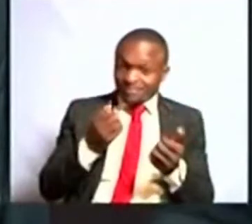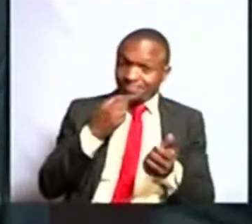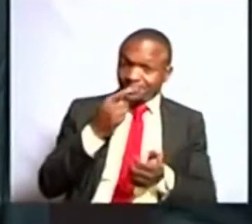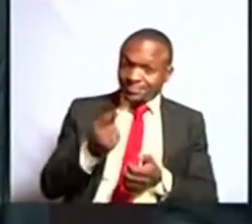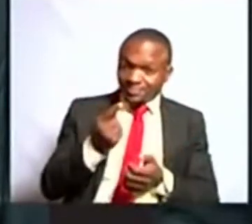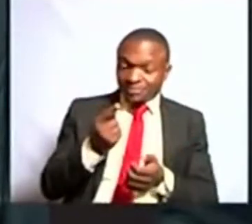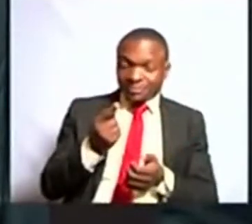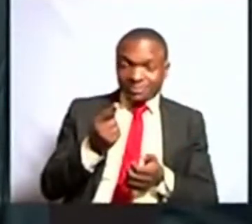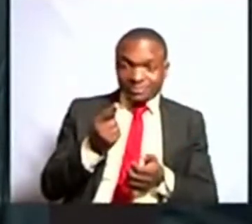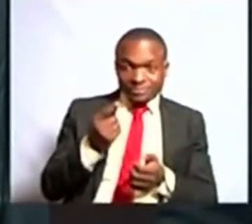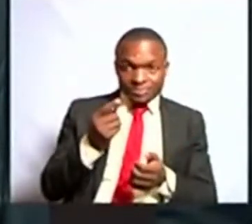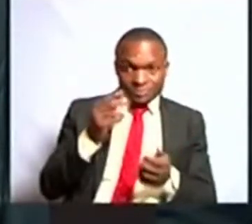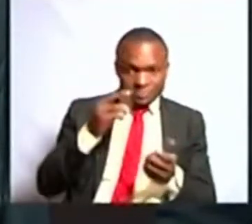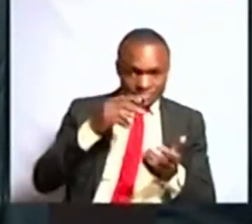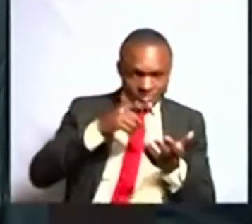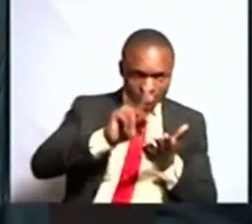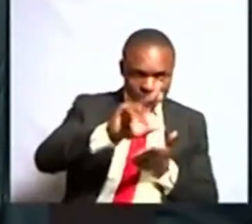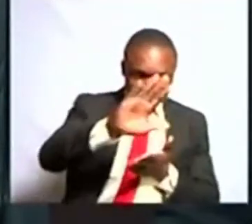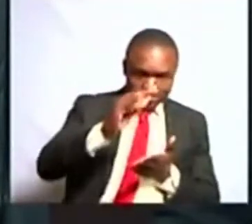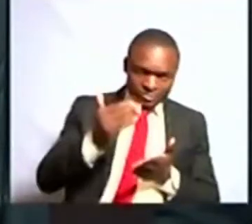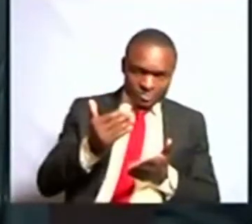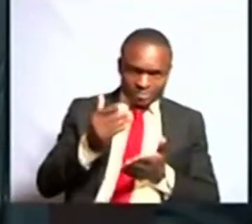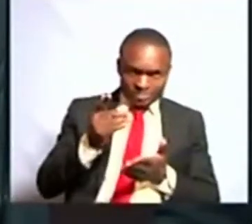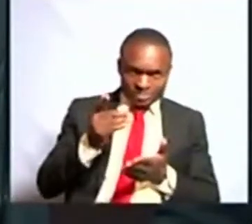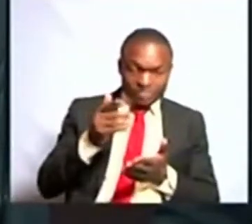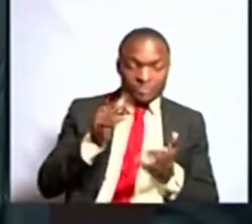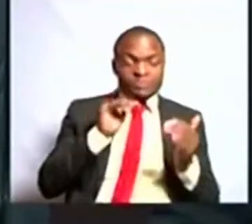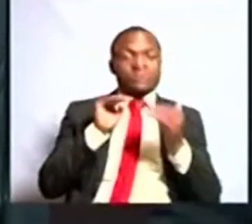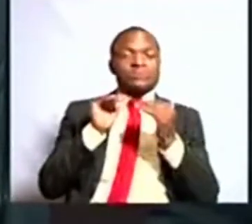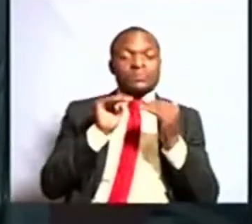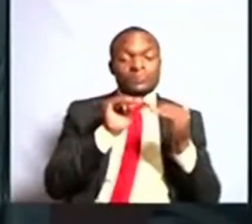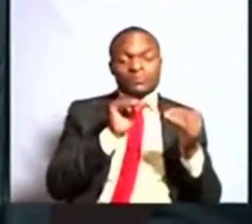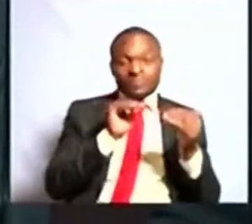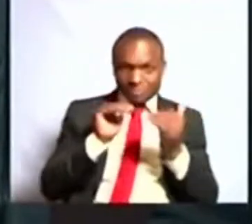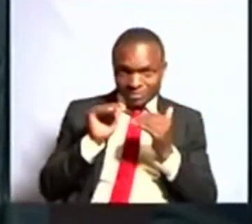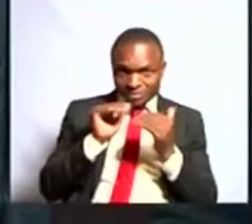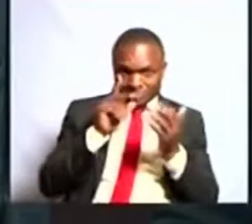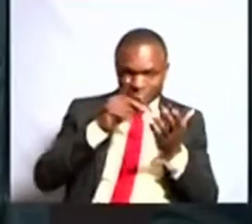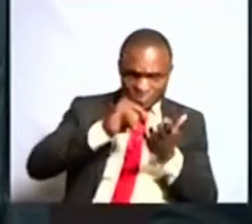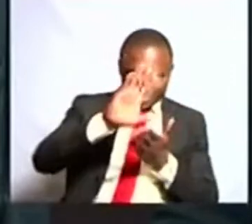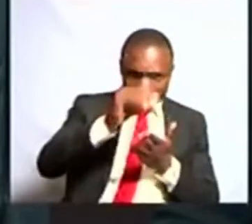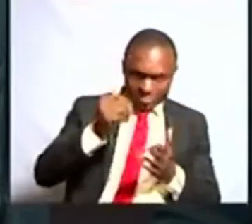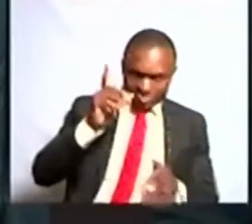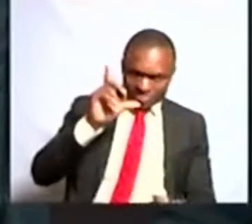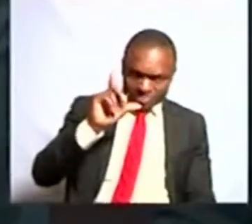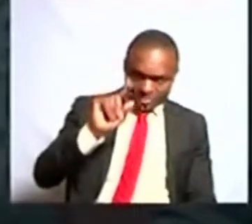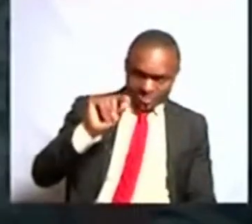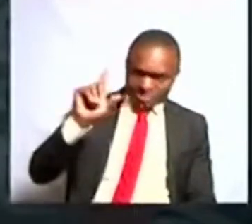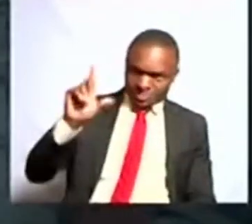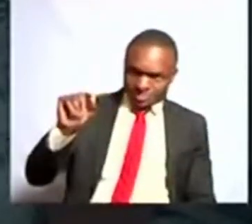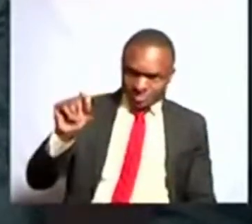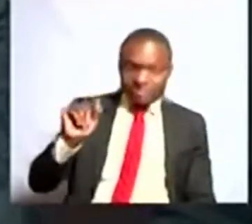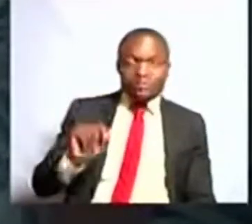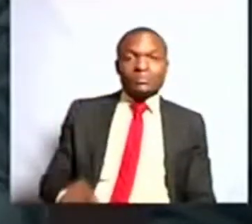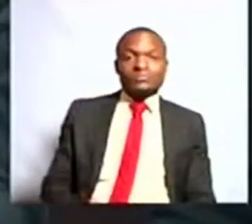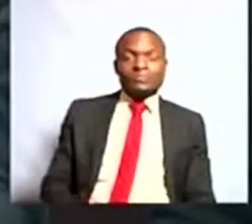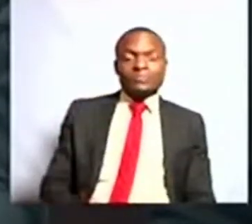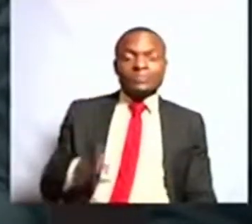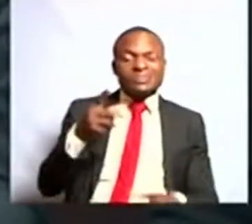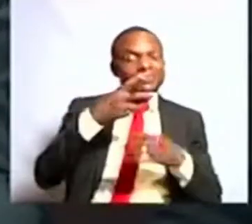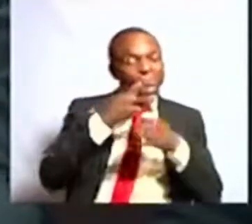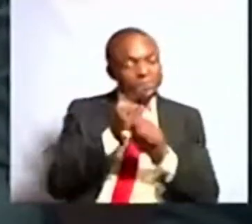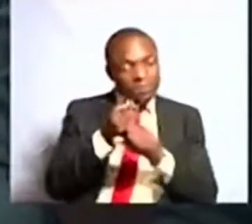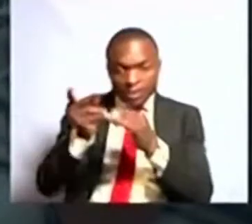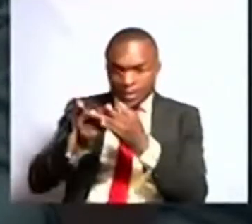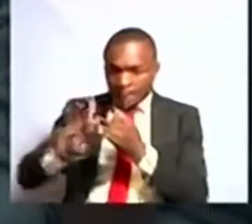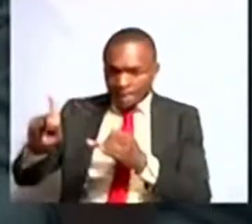the refund, we had actually queried it. It was refunded in 2020, and it formed the